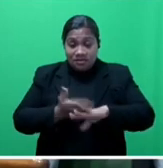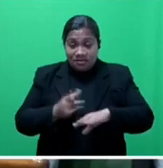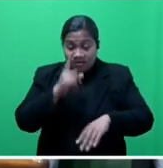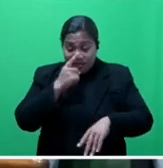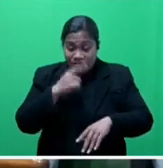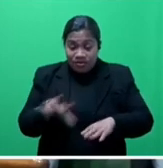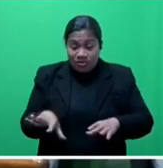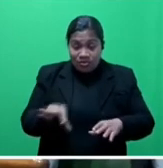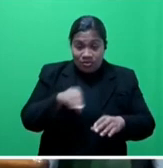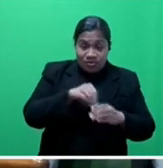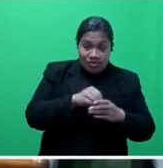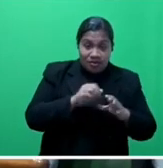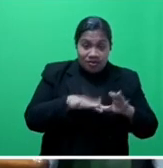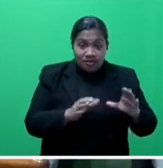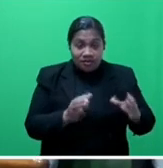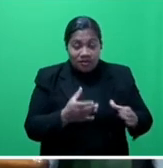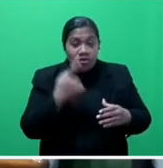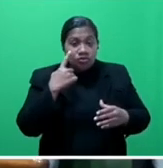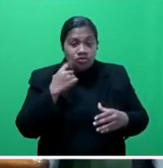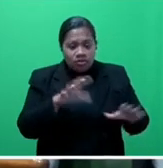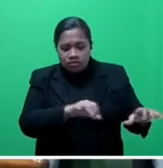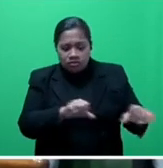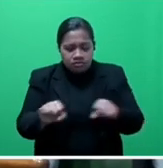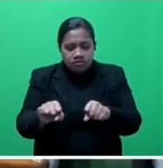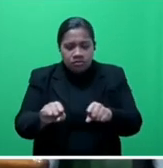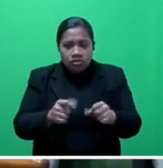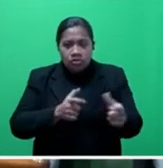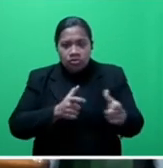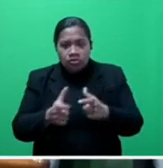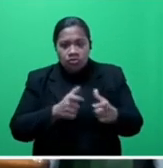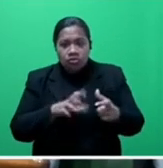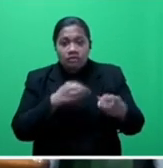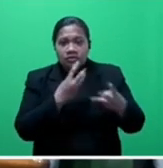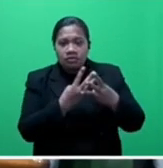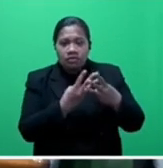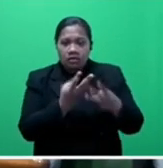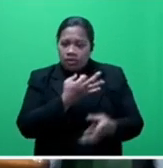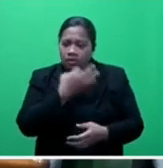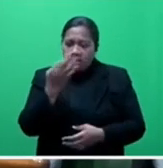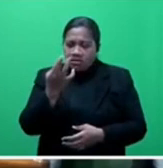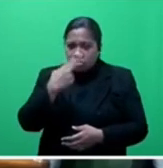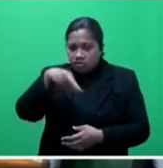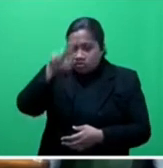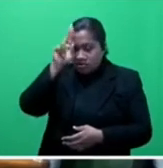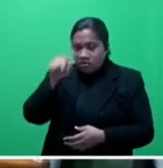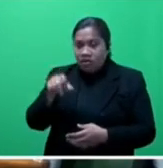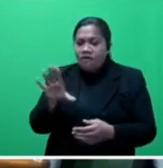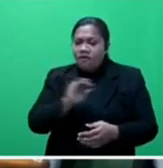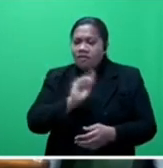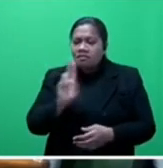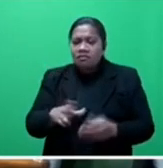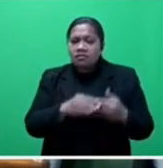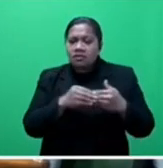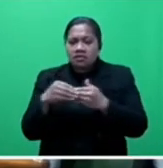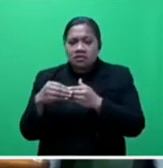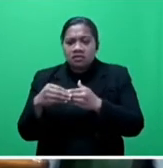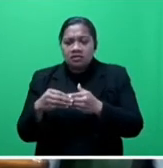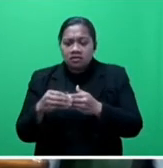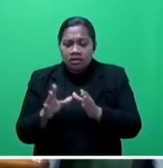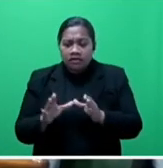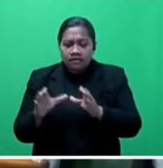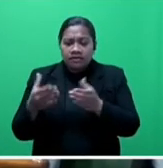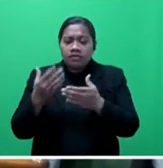to coup the control of SODELPA by ousting Rote Mumukepa from her leadership of the party in